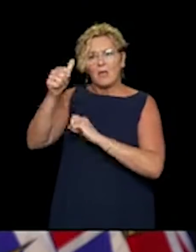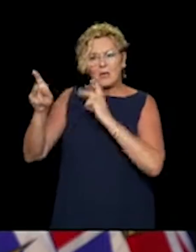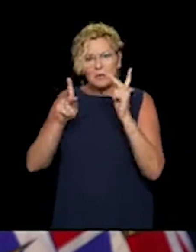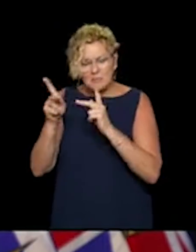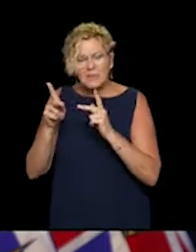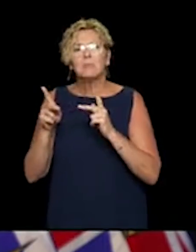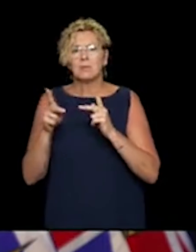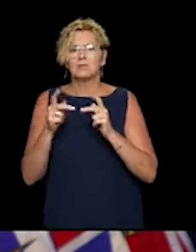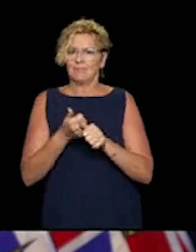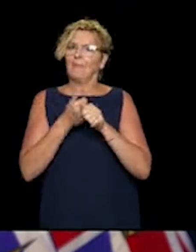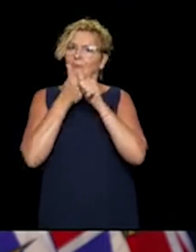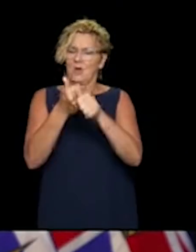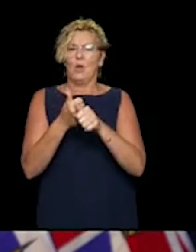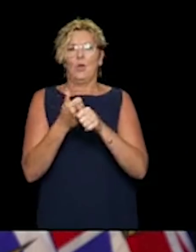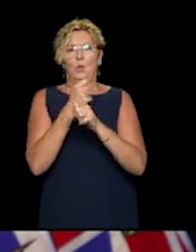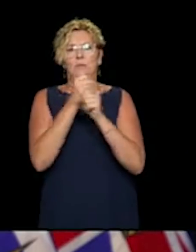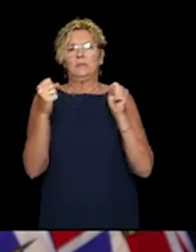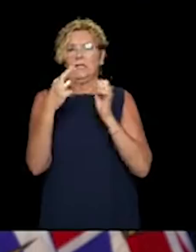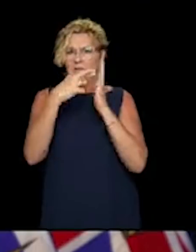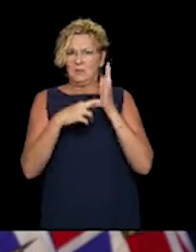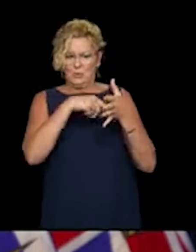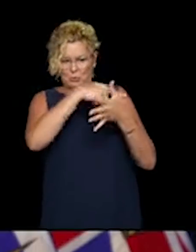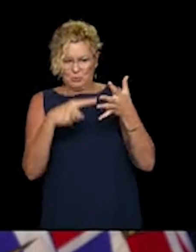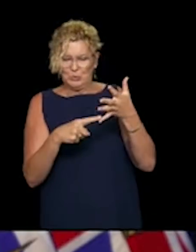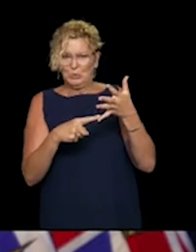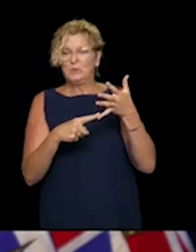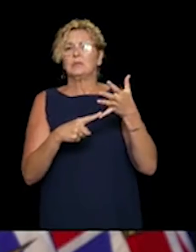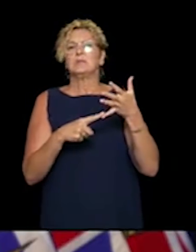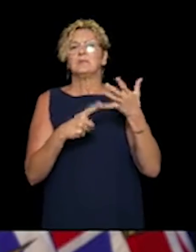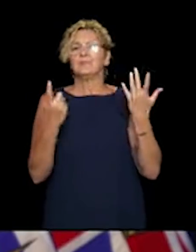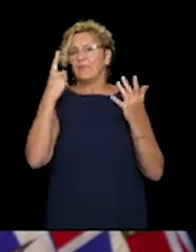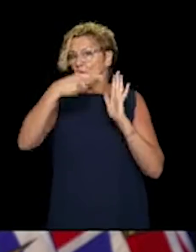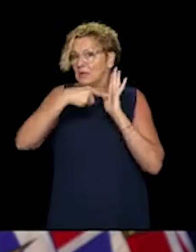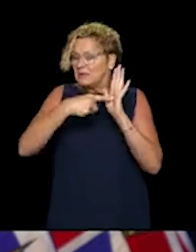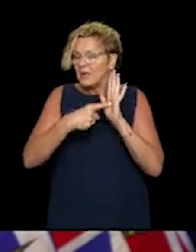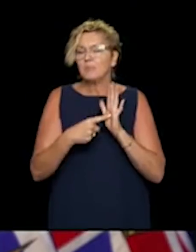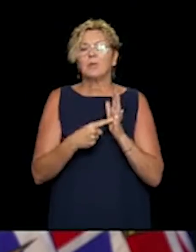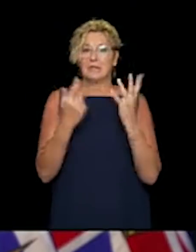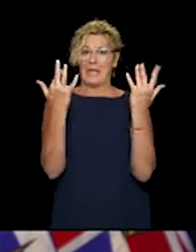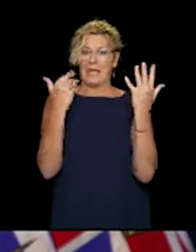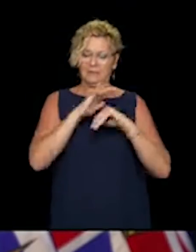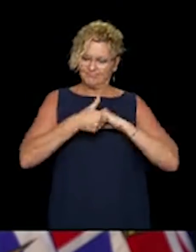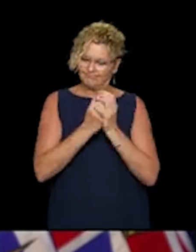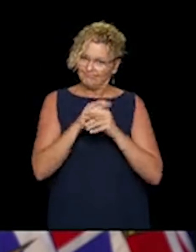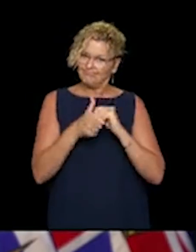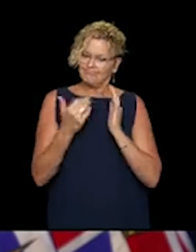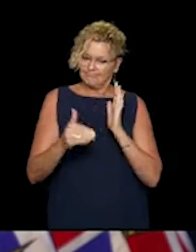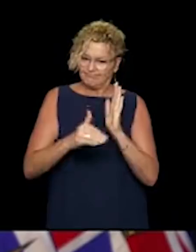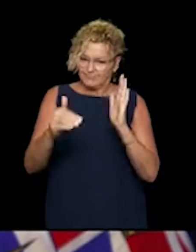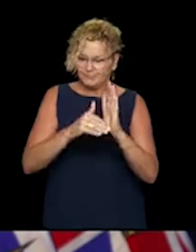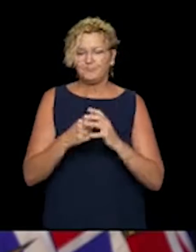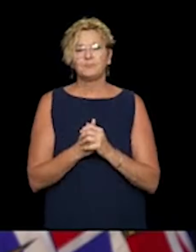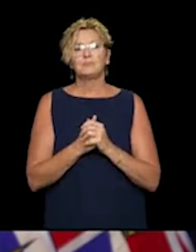of protection and our personal COVID-19 safety plans for us and our families. It means washing our